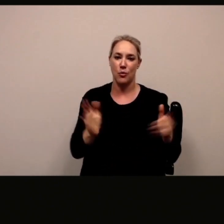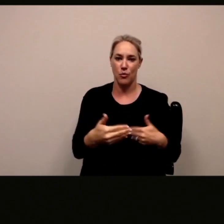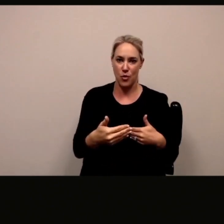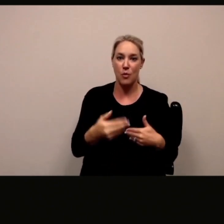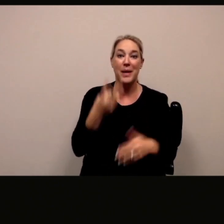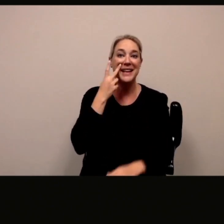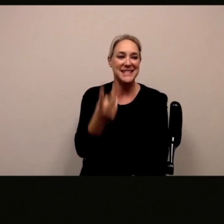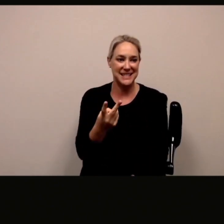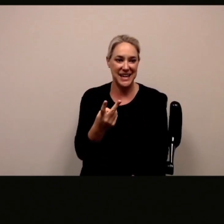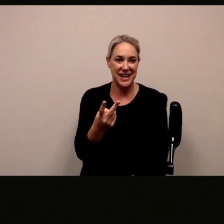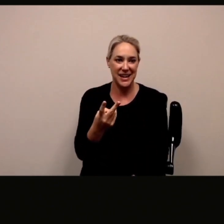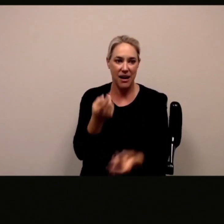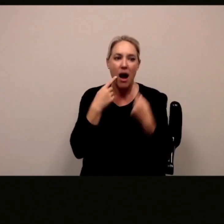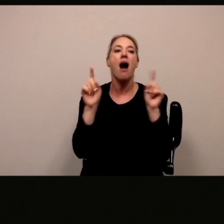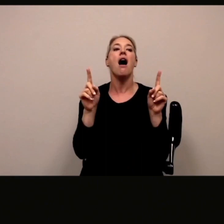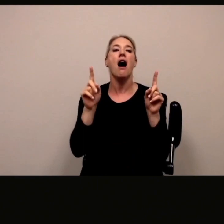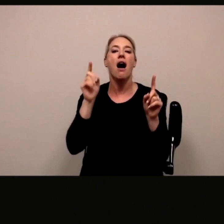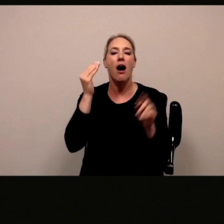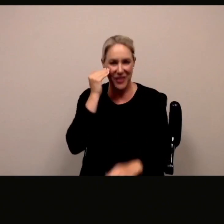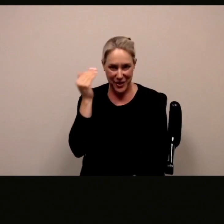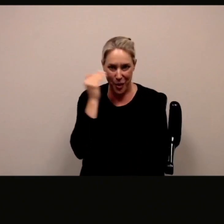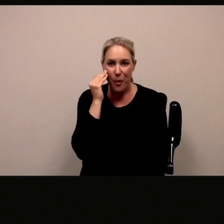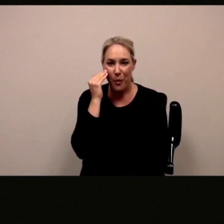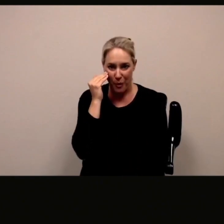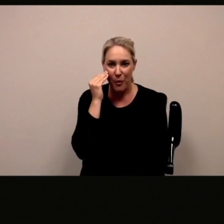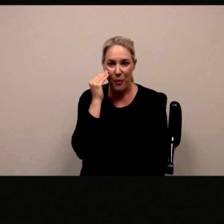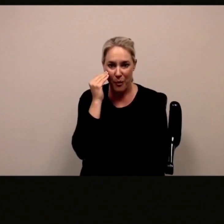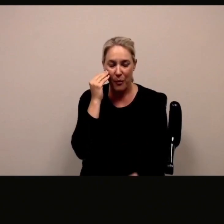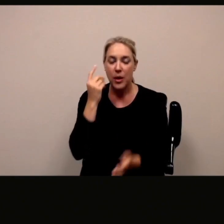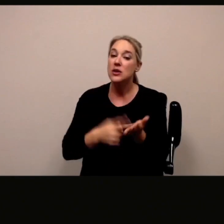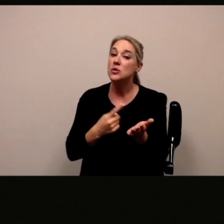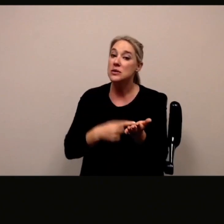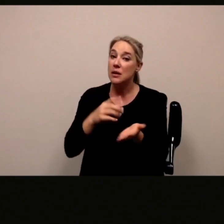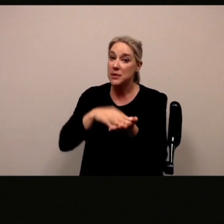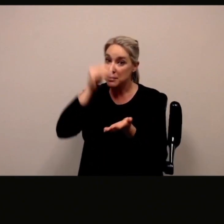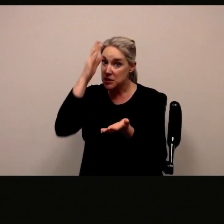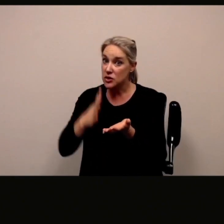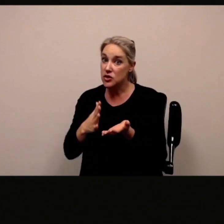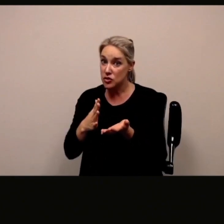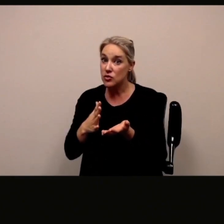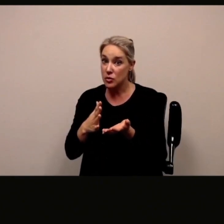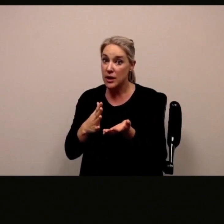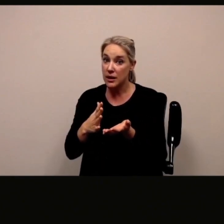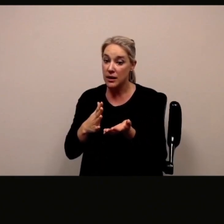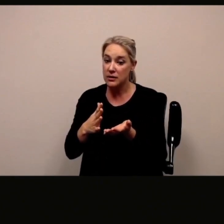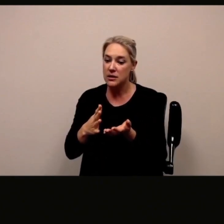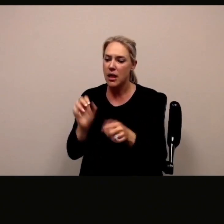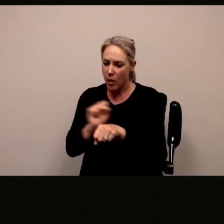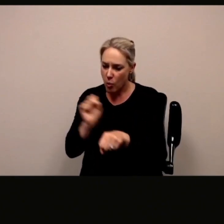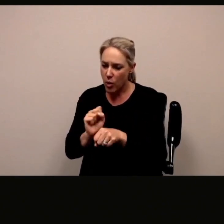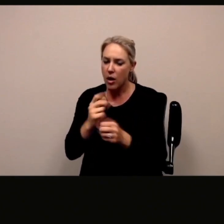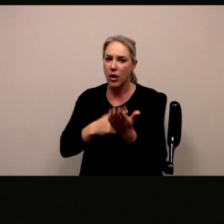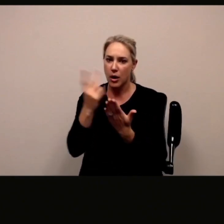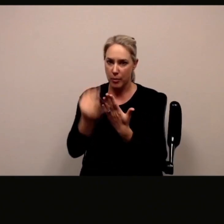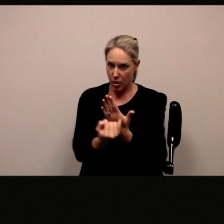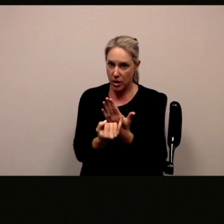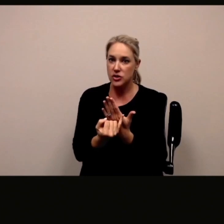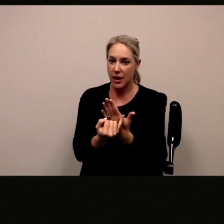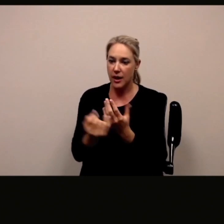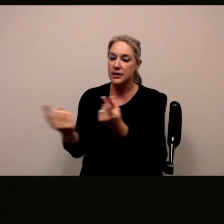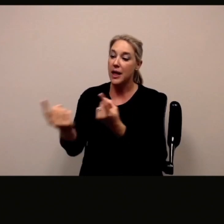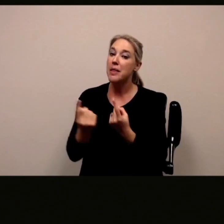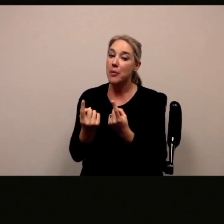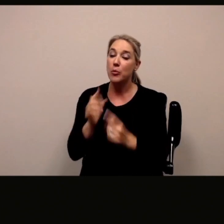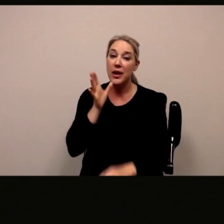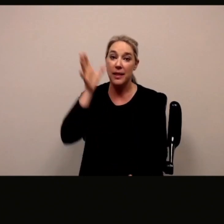a lot of times, the kids will work on a project and I will have bring your parent to school day, like you have bring your kids to work day, and you